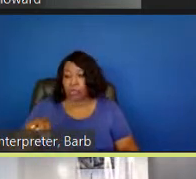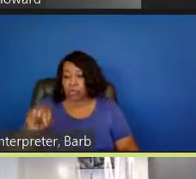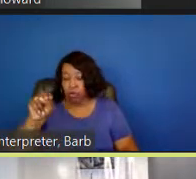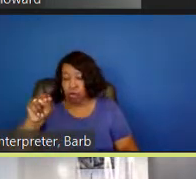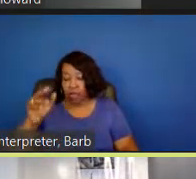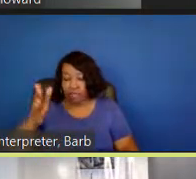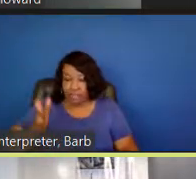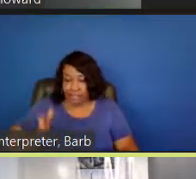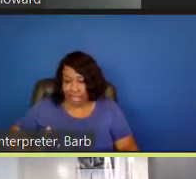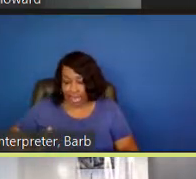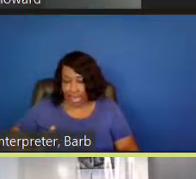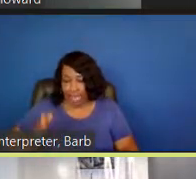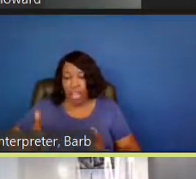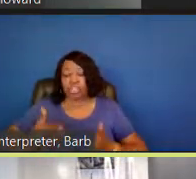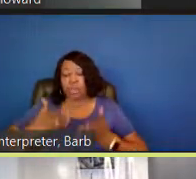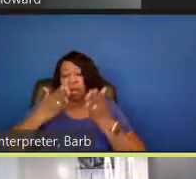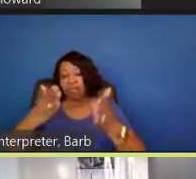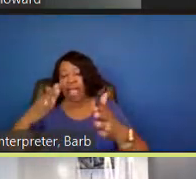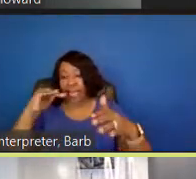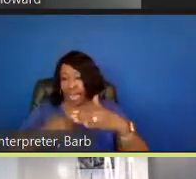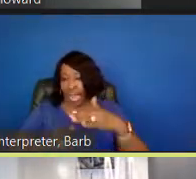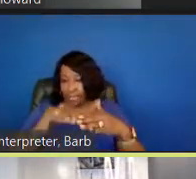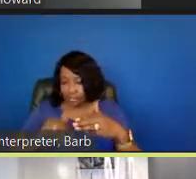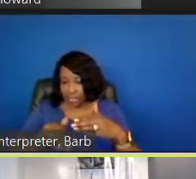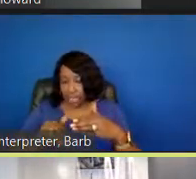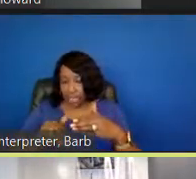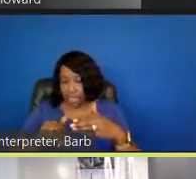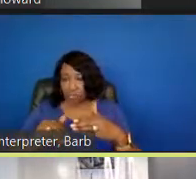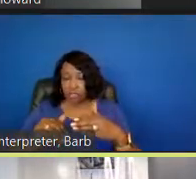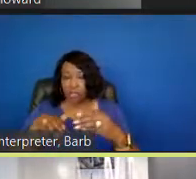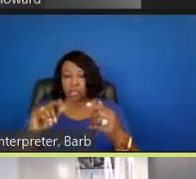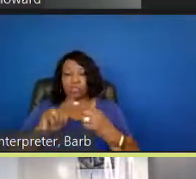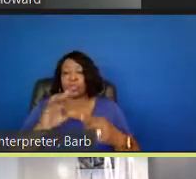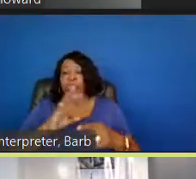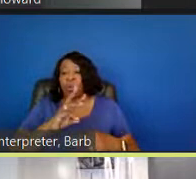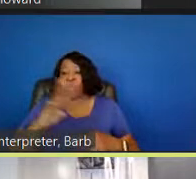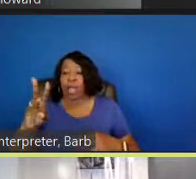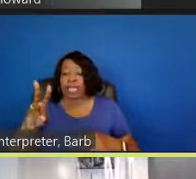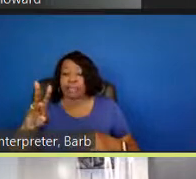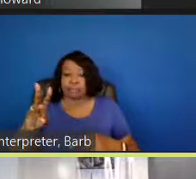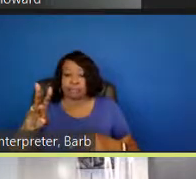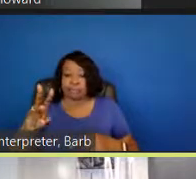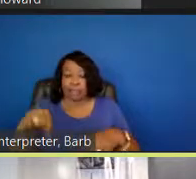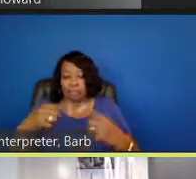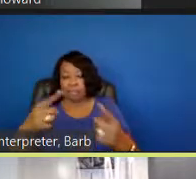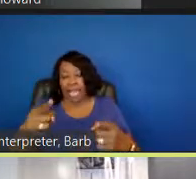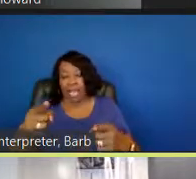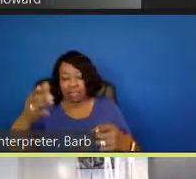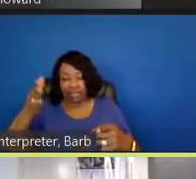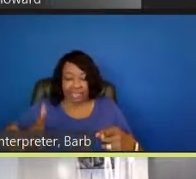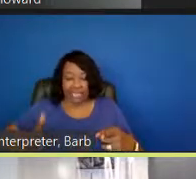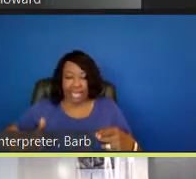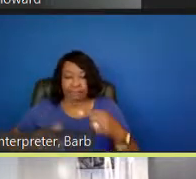to provide access to the westbound side platform.